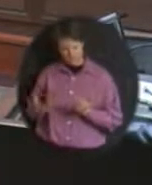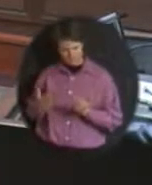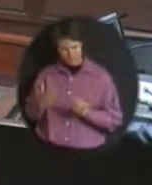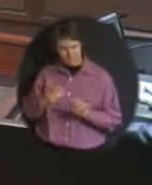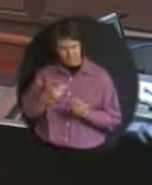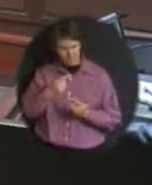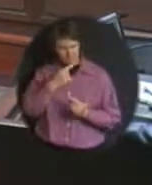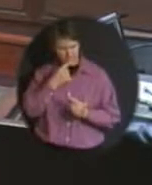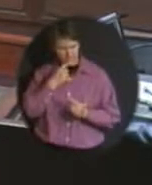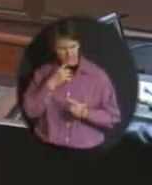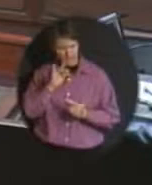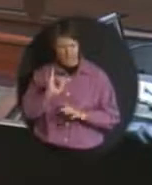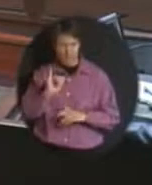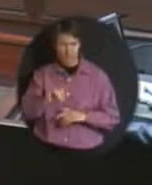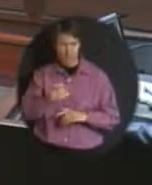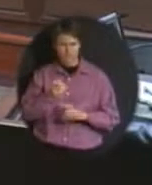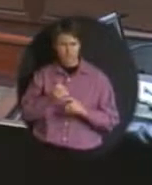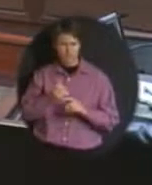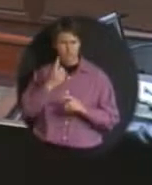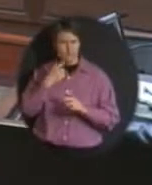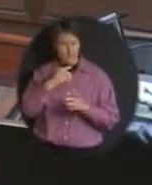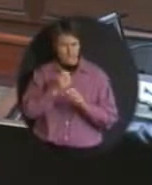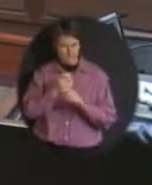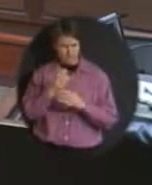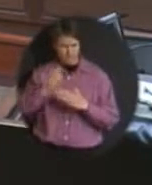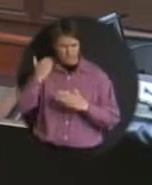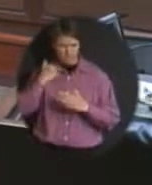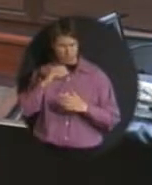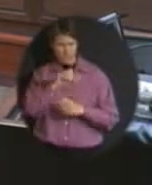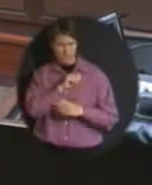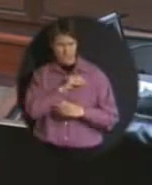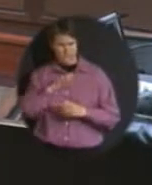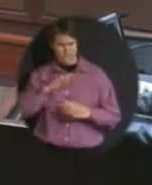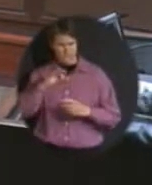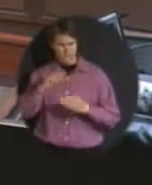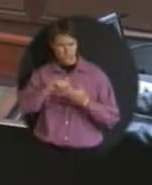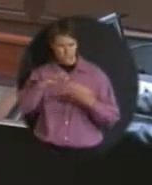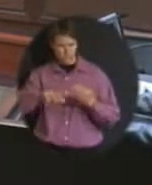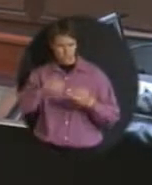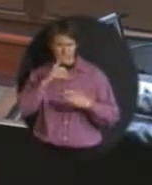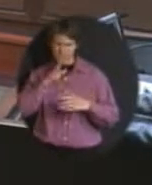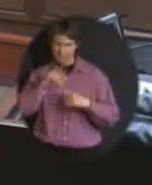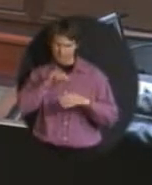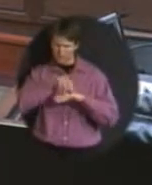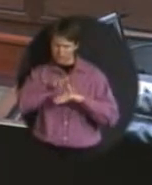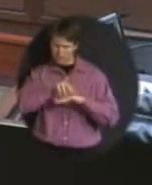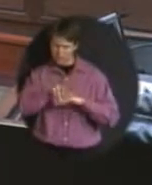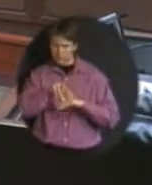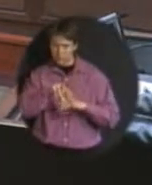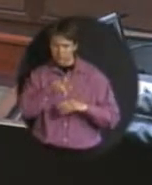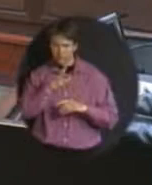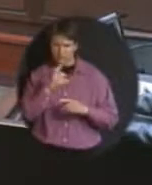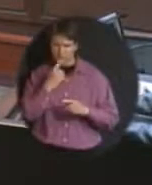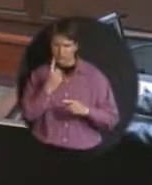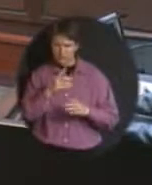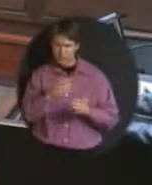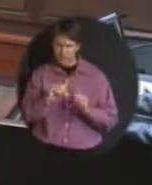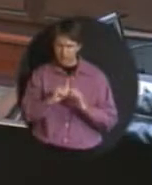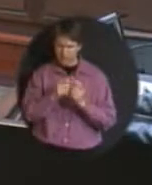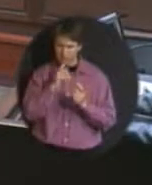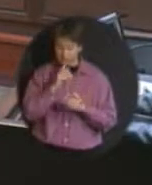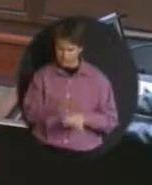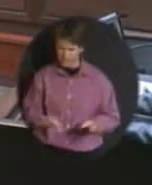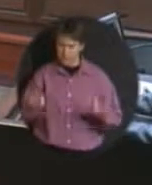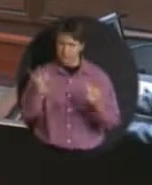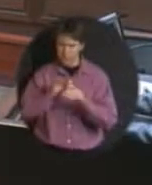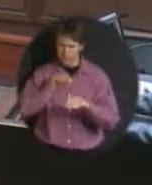back on the staff and student training slide about the counselors. You said how very, very important our counselors were in